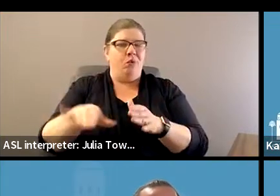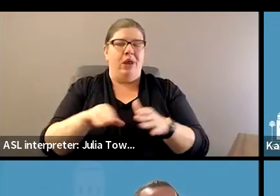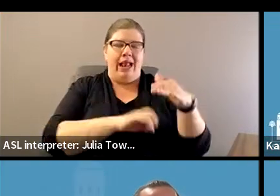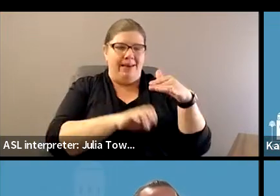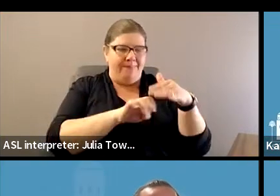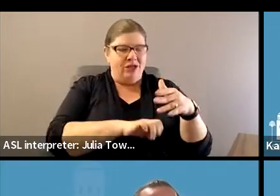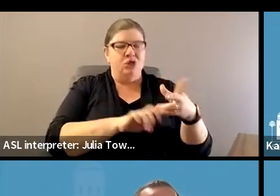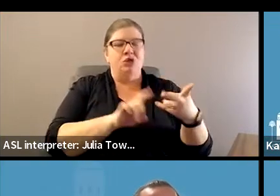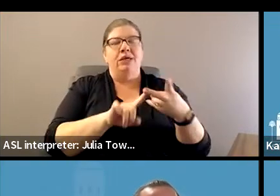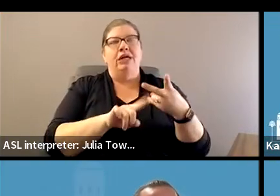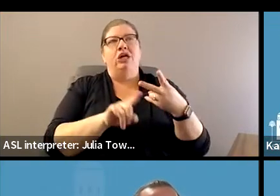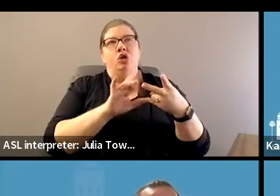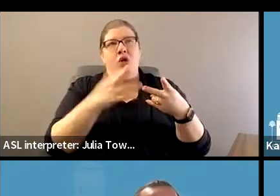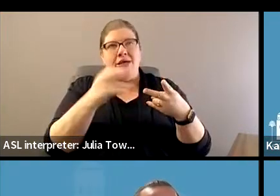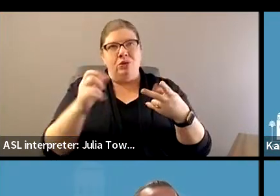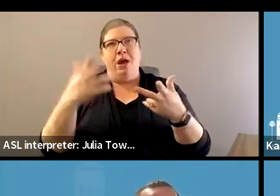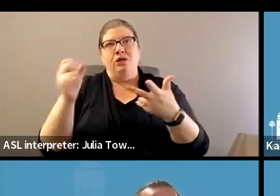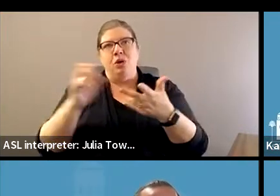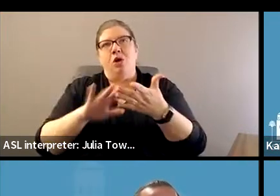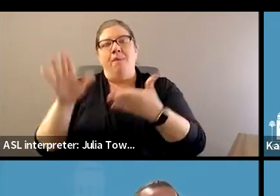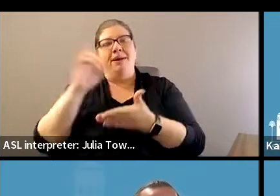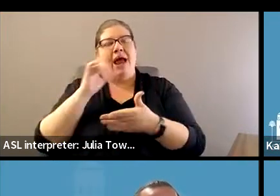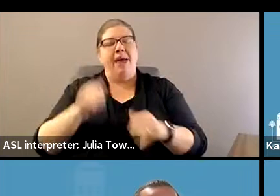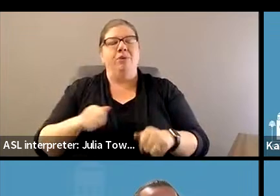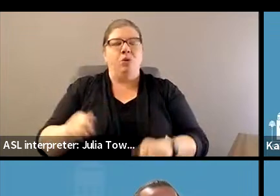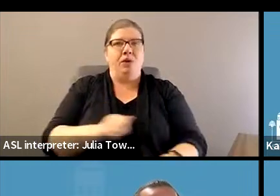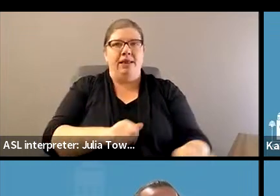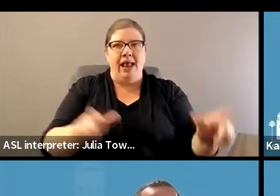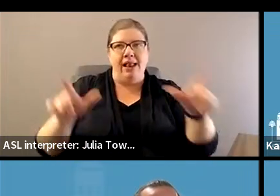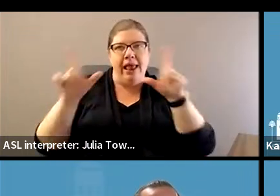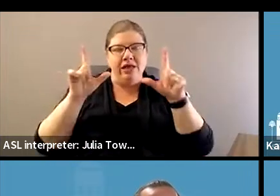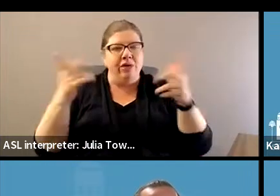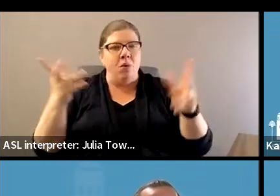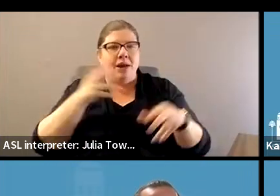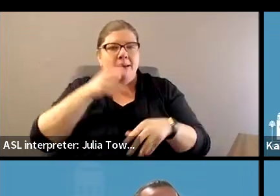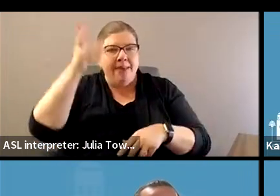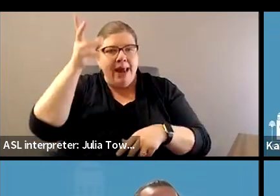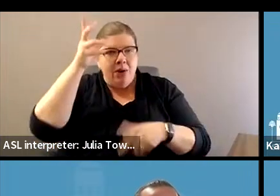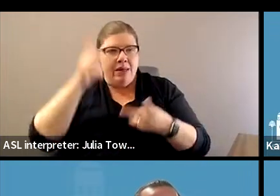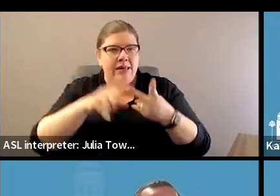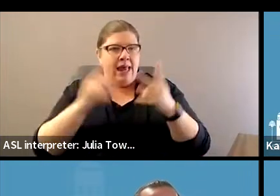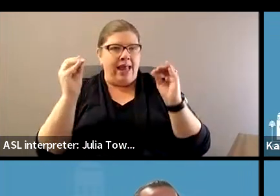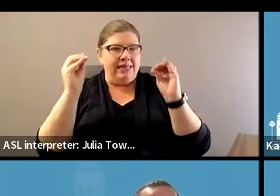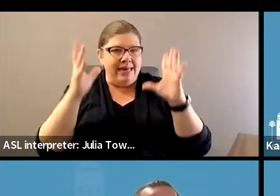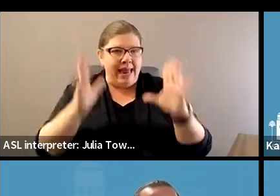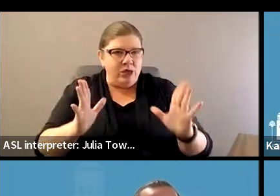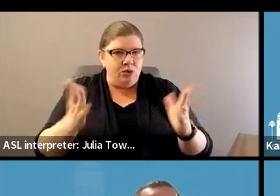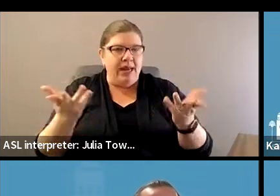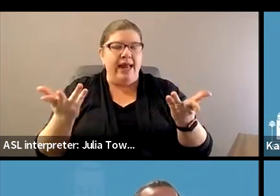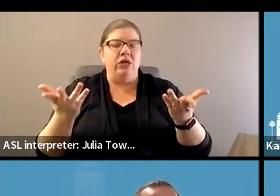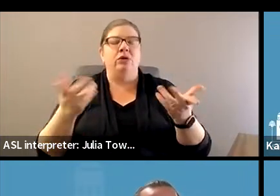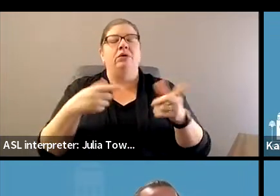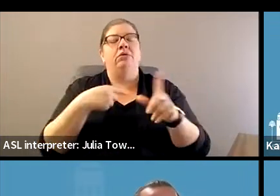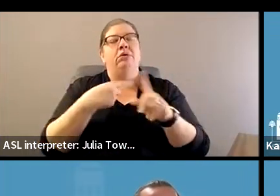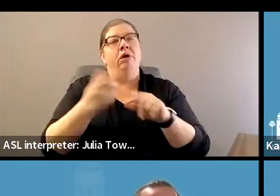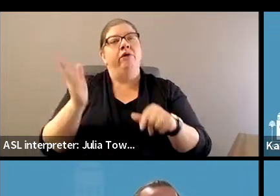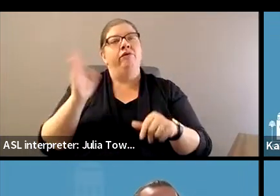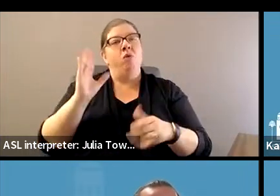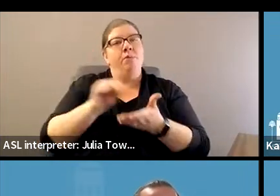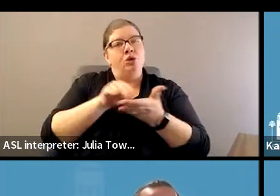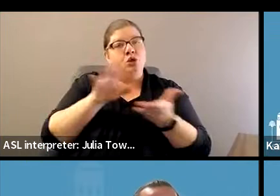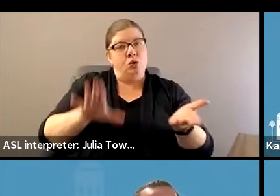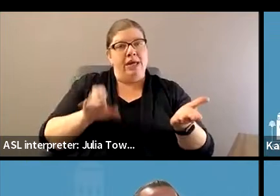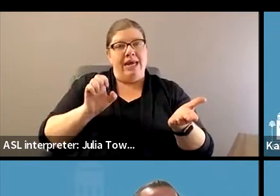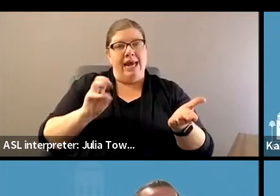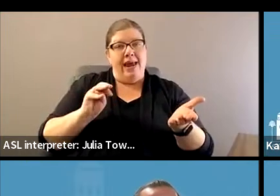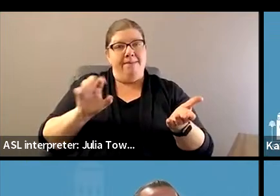and college, but I'm looking at it through the lens of a parent, of an educator, and also of a former student and